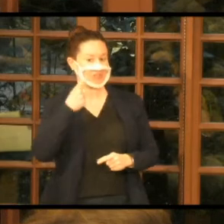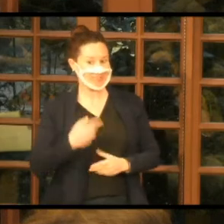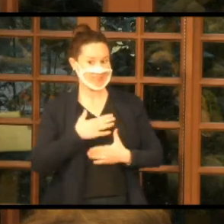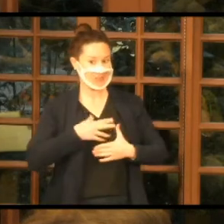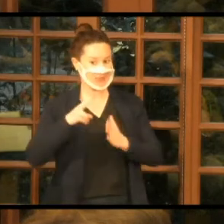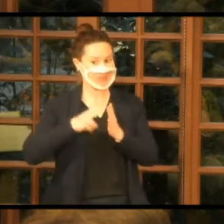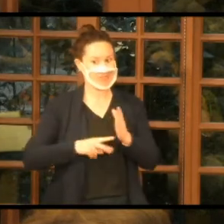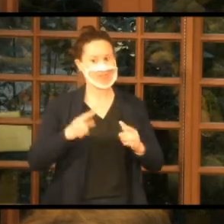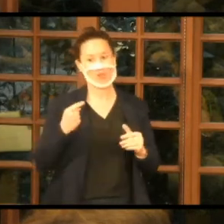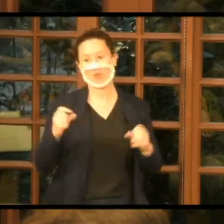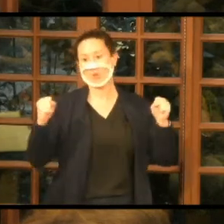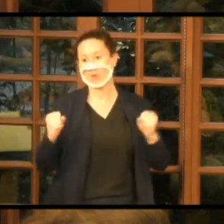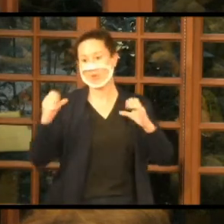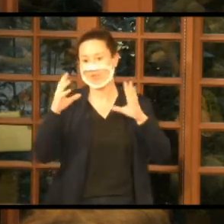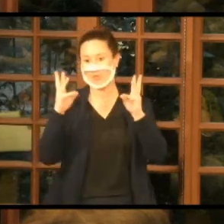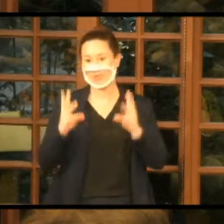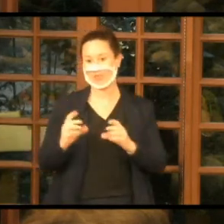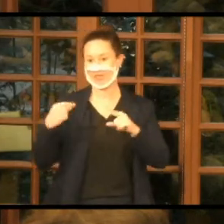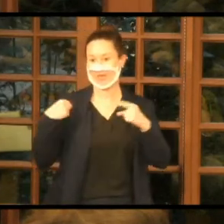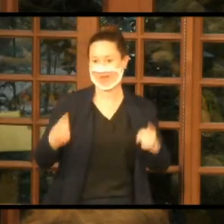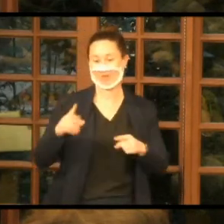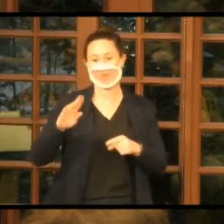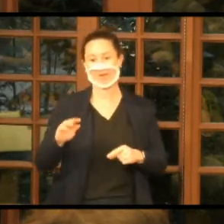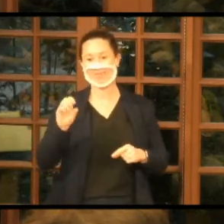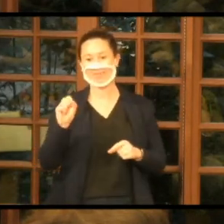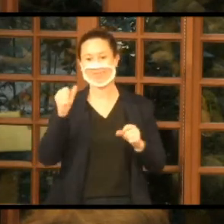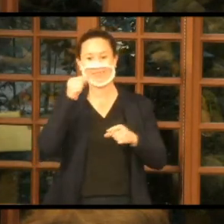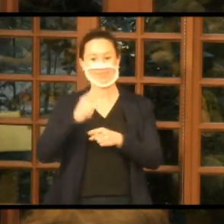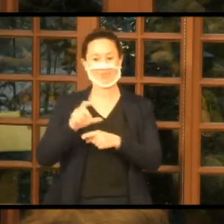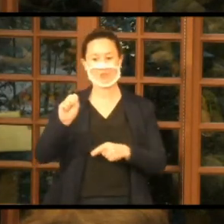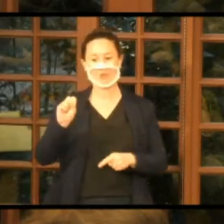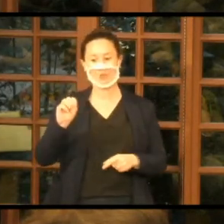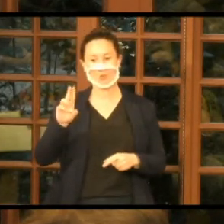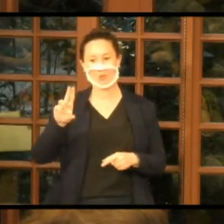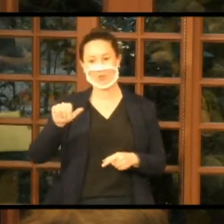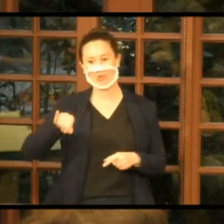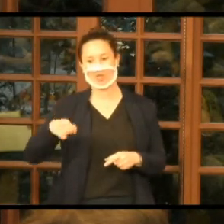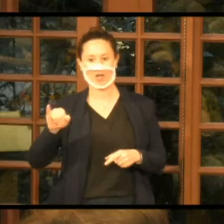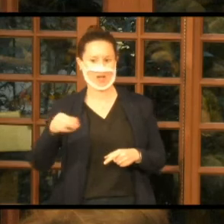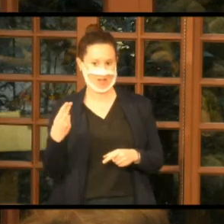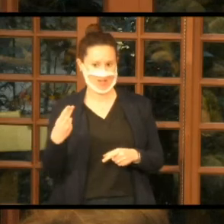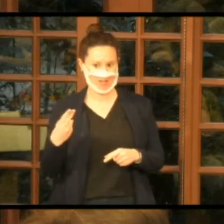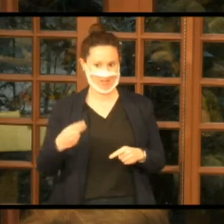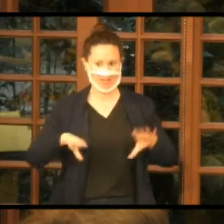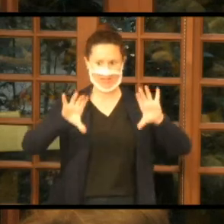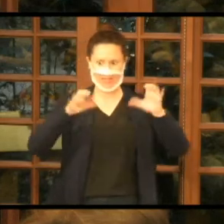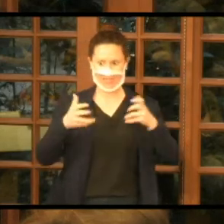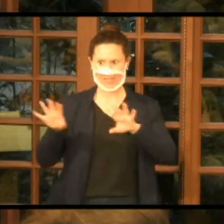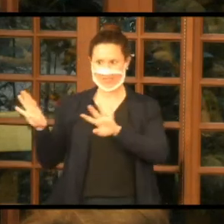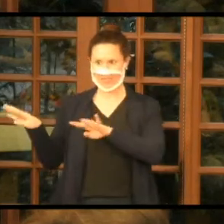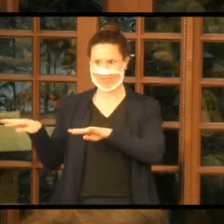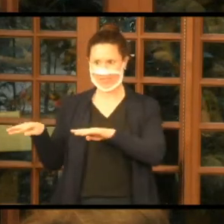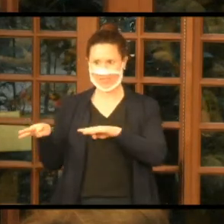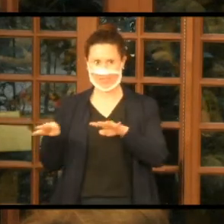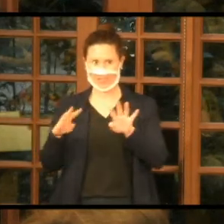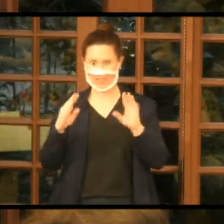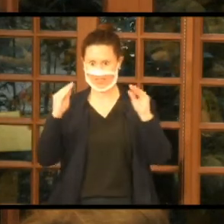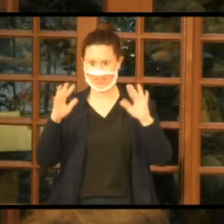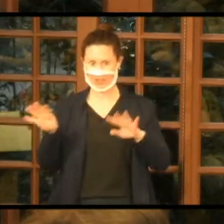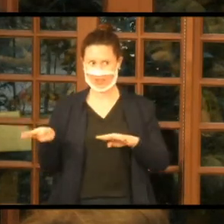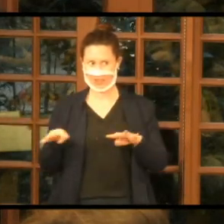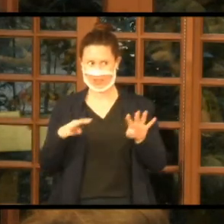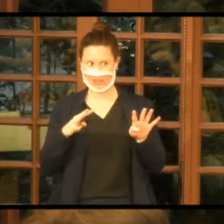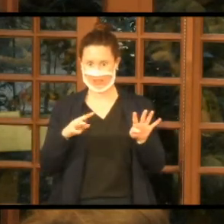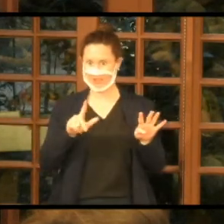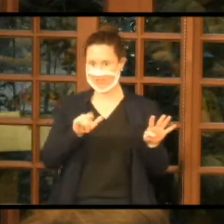The Coldest Winter Ever by Sister Soldier. The class looked to the clearly bemused professor for guidance. Lizelle's mother,